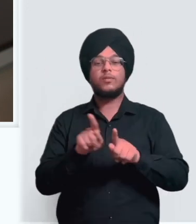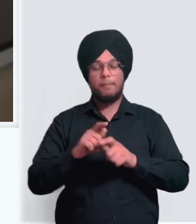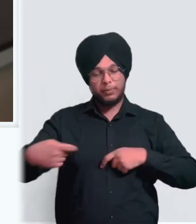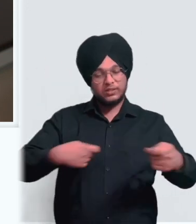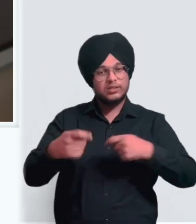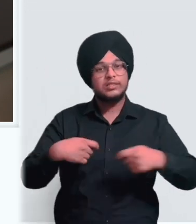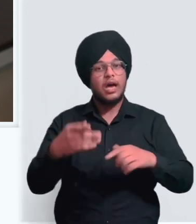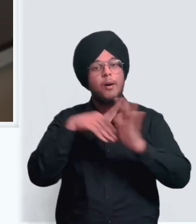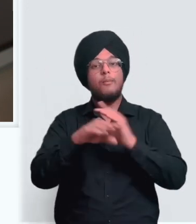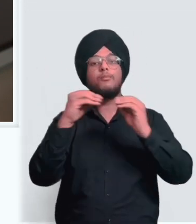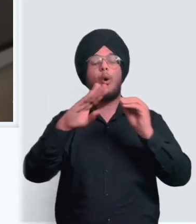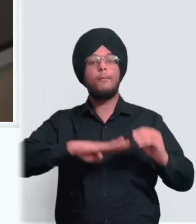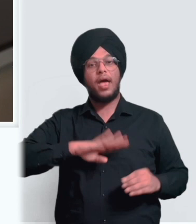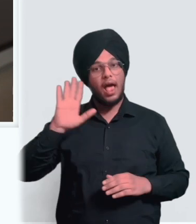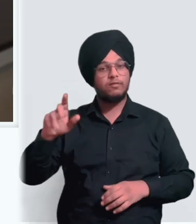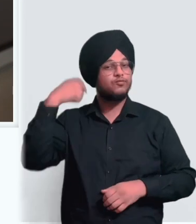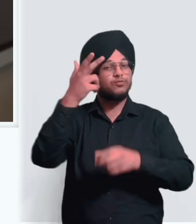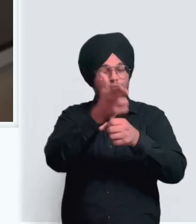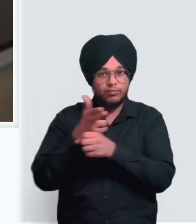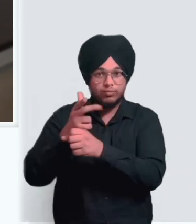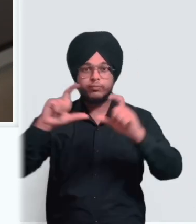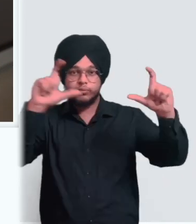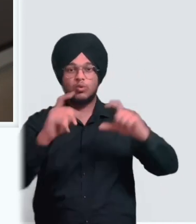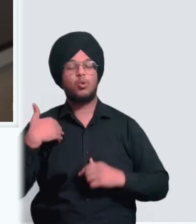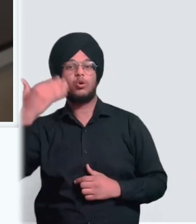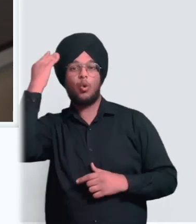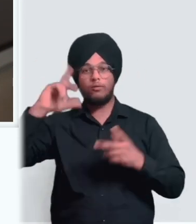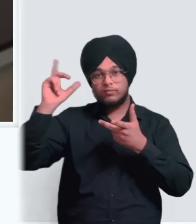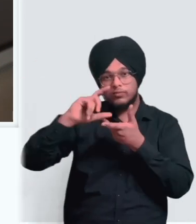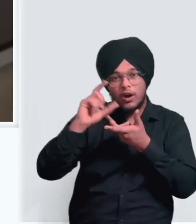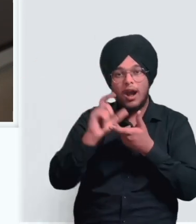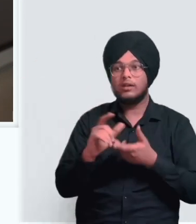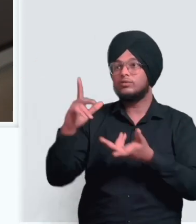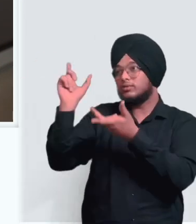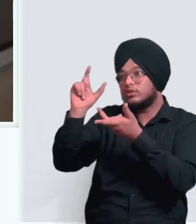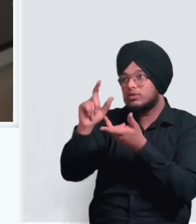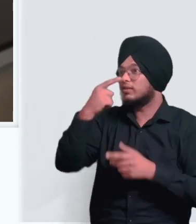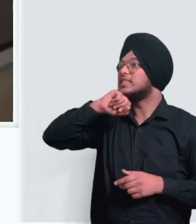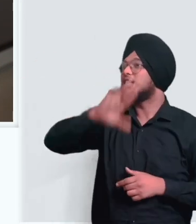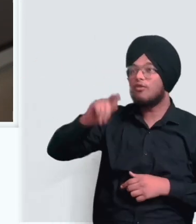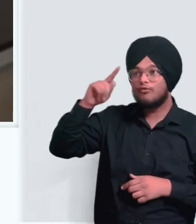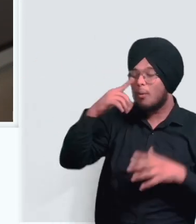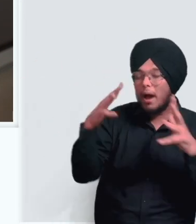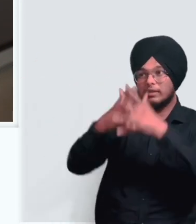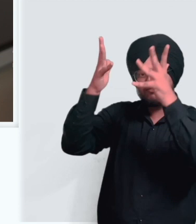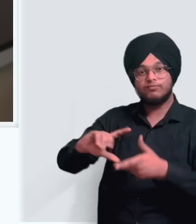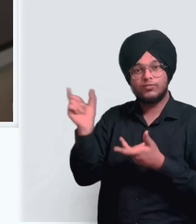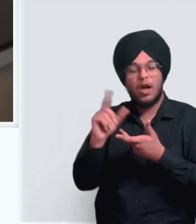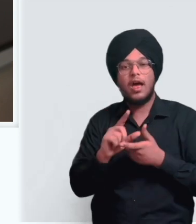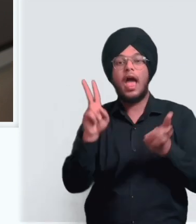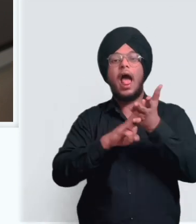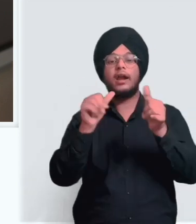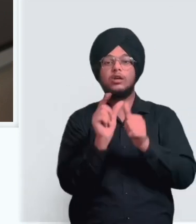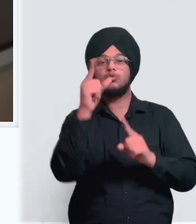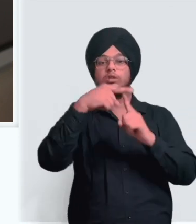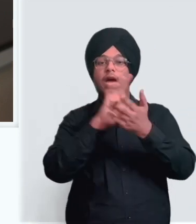It's set within a studio space, so we know that the photograph is staged. It shows two young women, perhaps Nautch Girls, captured